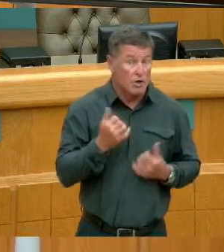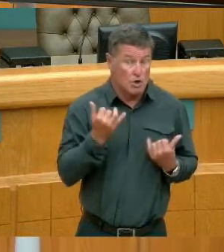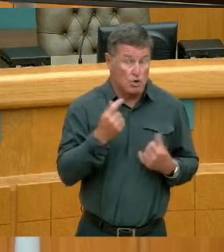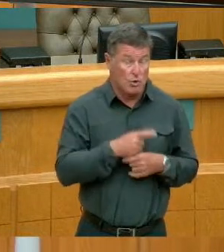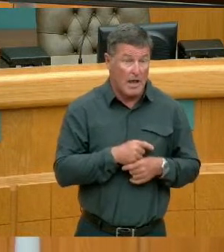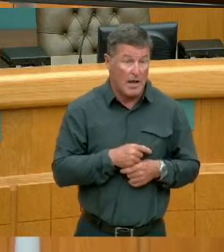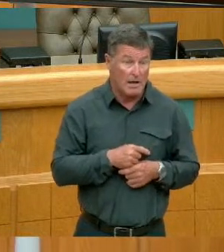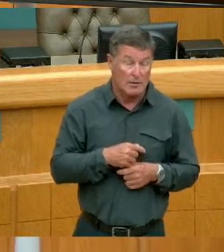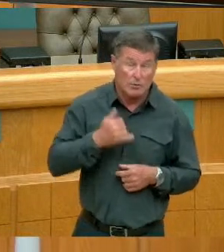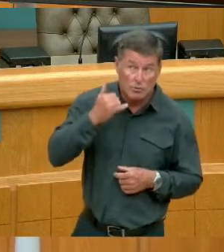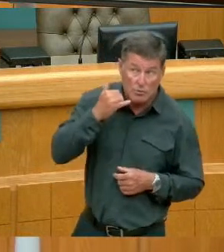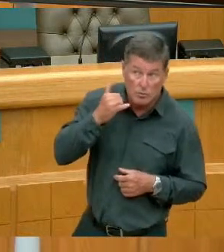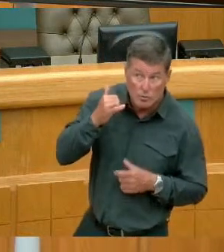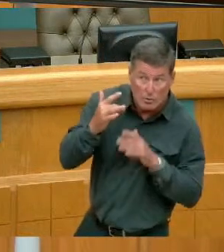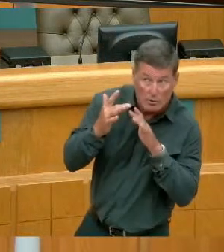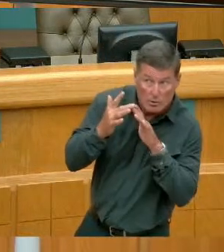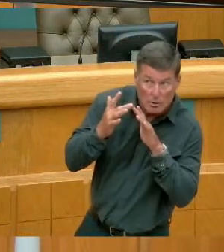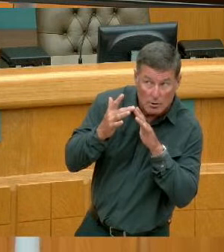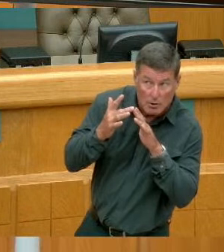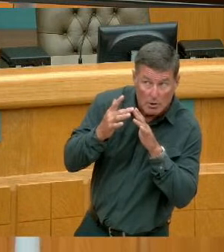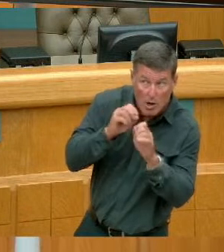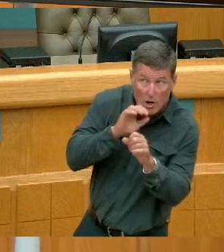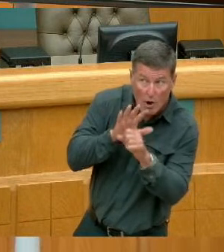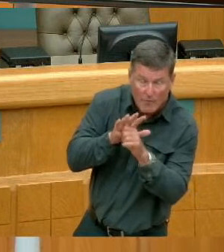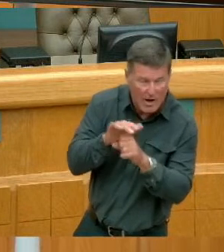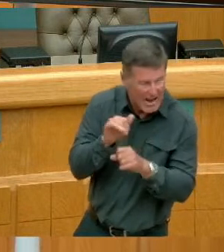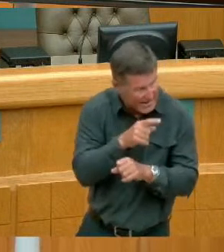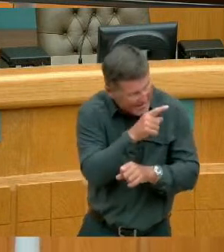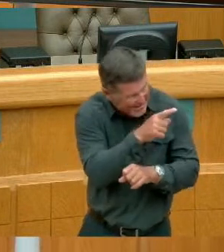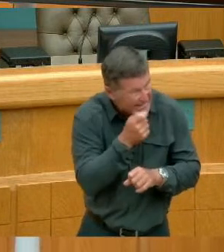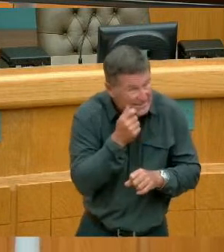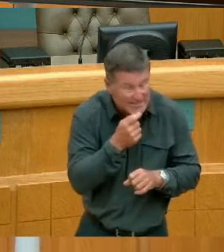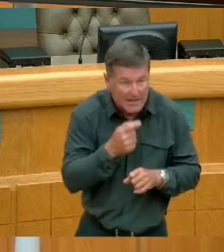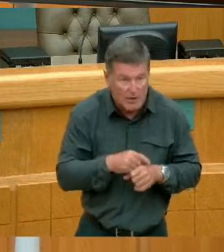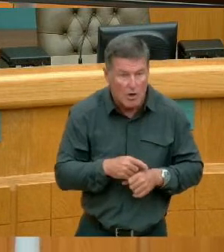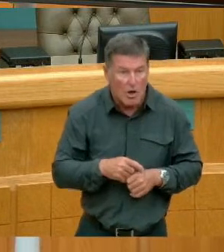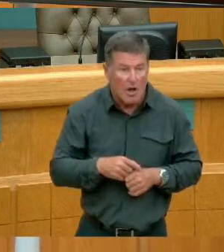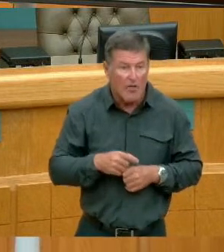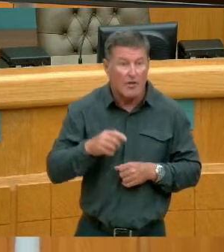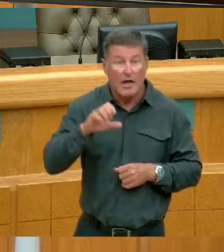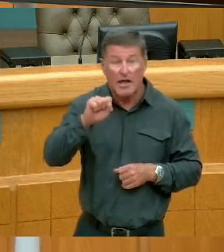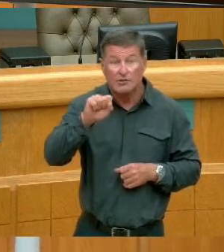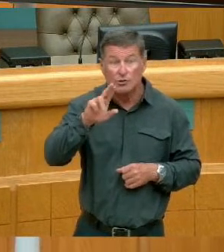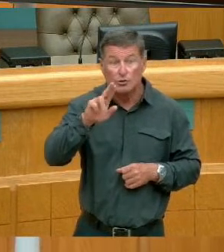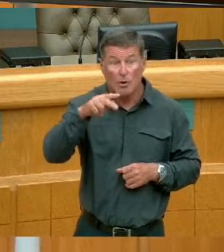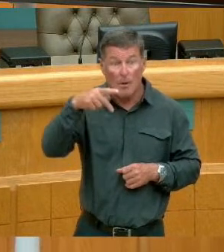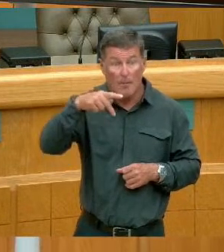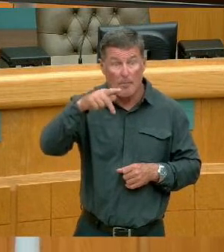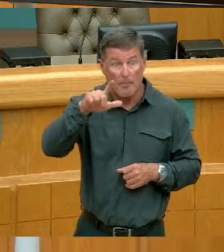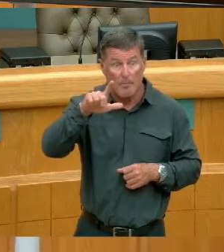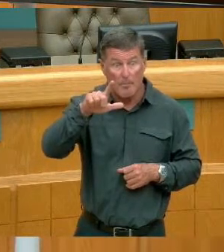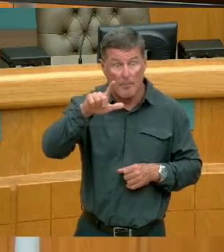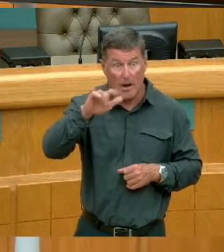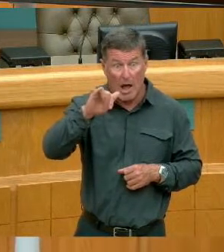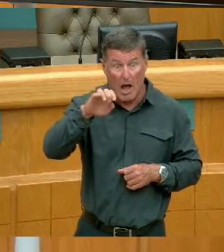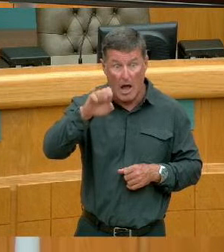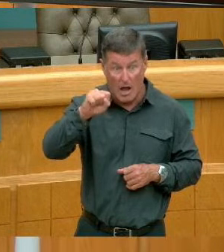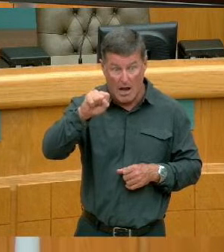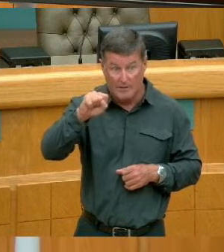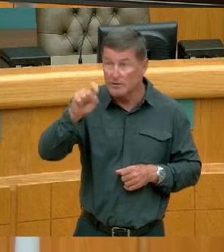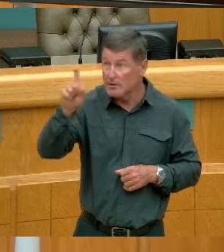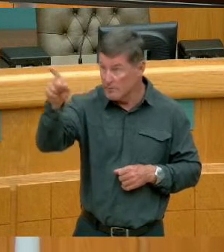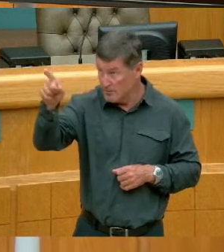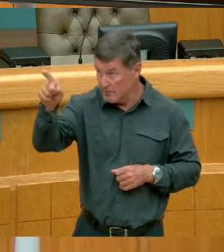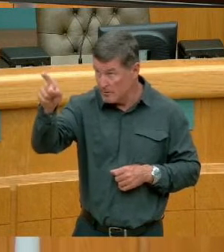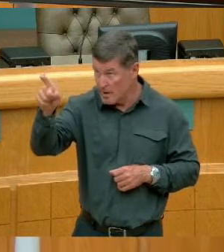today that, as Manager Zanoni said, you know, we're getting the supplies. They have been acknowledged, and we're going to get